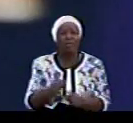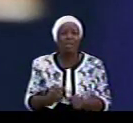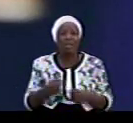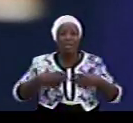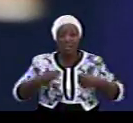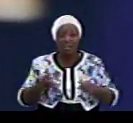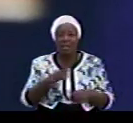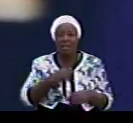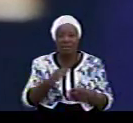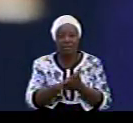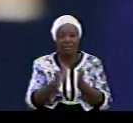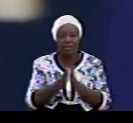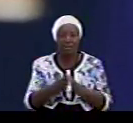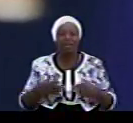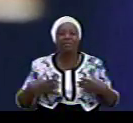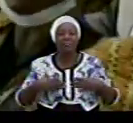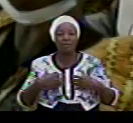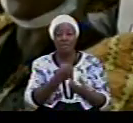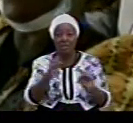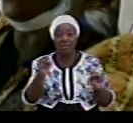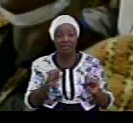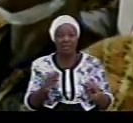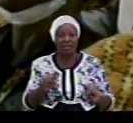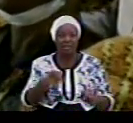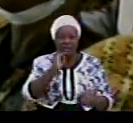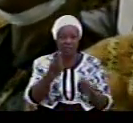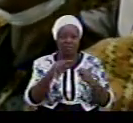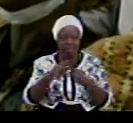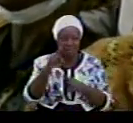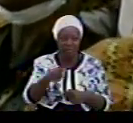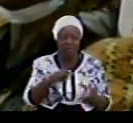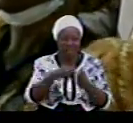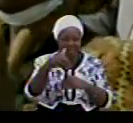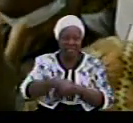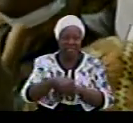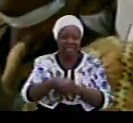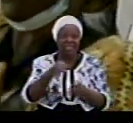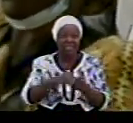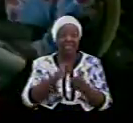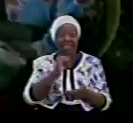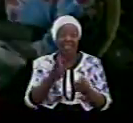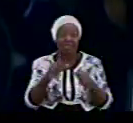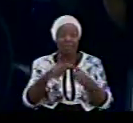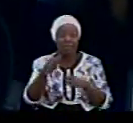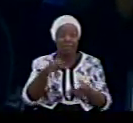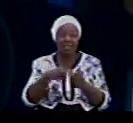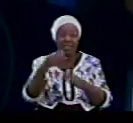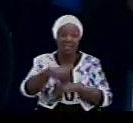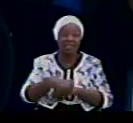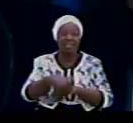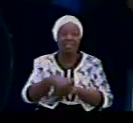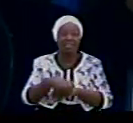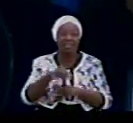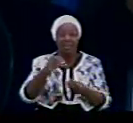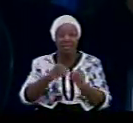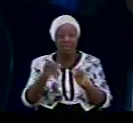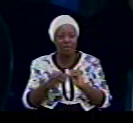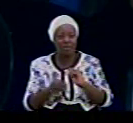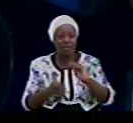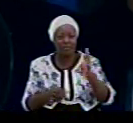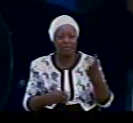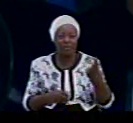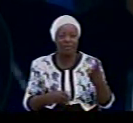saved. It's coming to you. I said, it's coming to you. Number four is